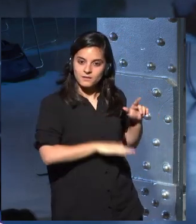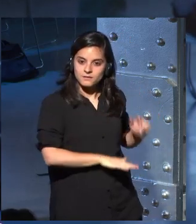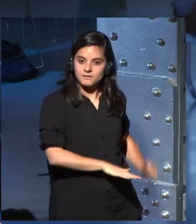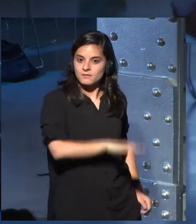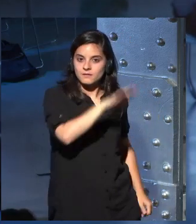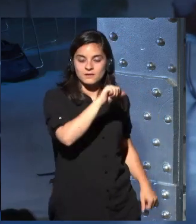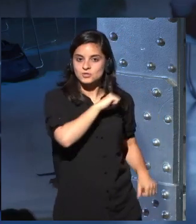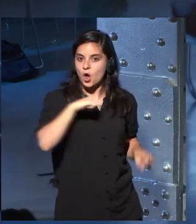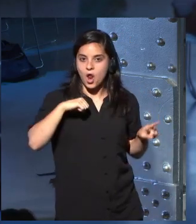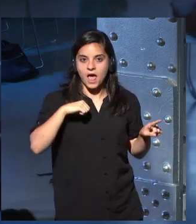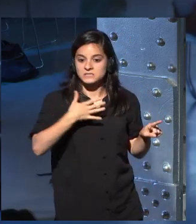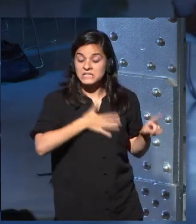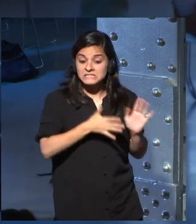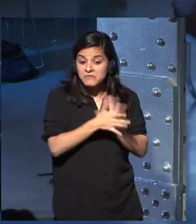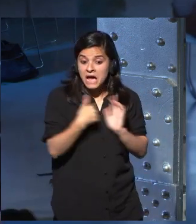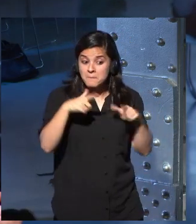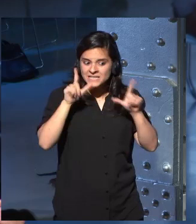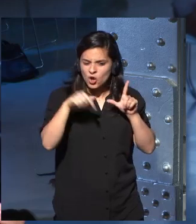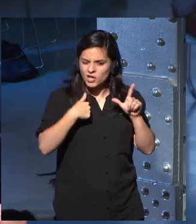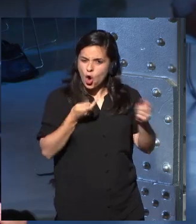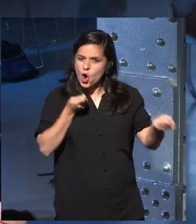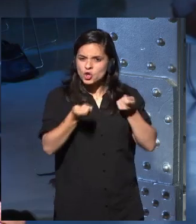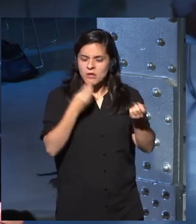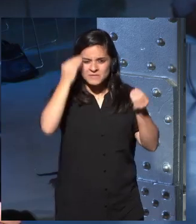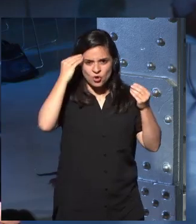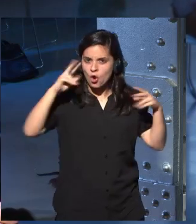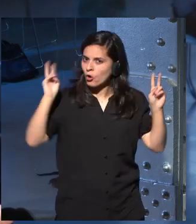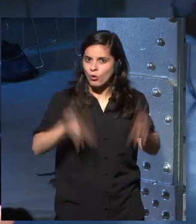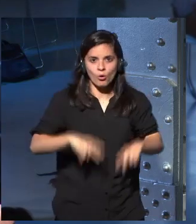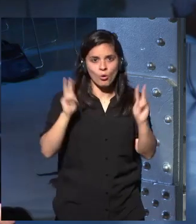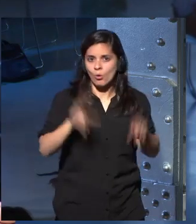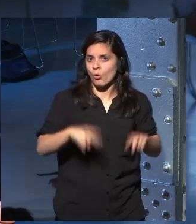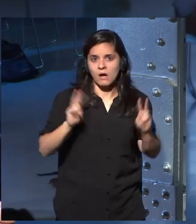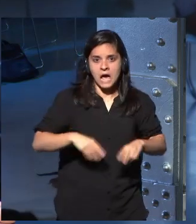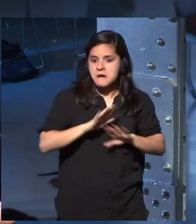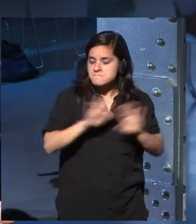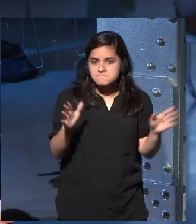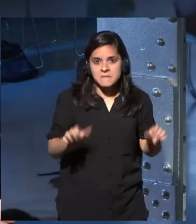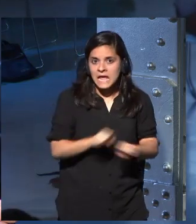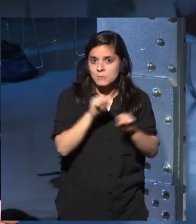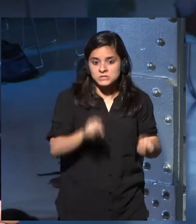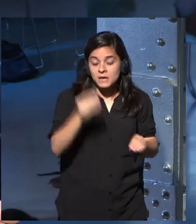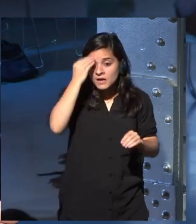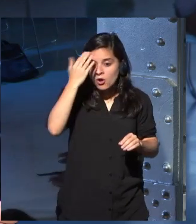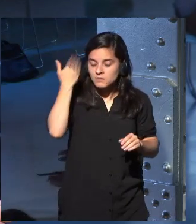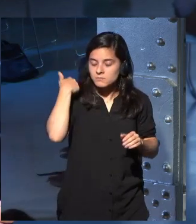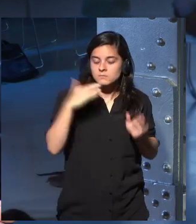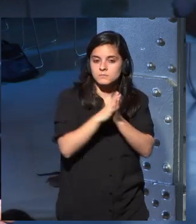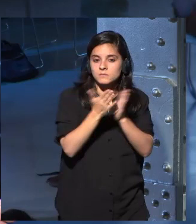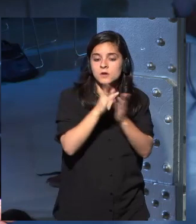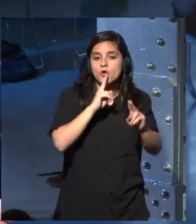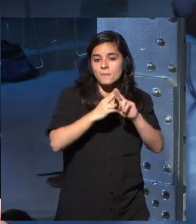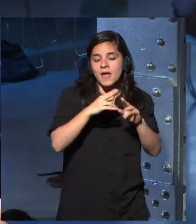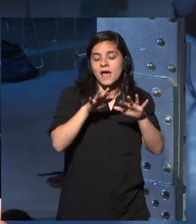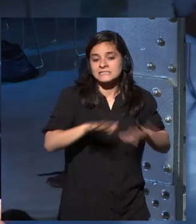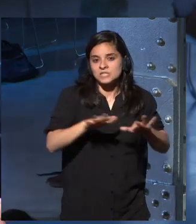Elizabeth. In the novel that I wrote called Slow Man, this absence of authorial control was